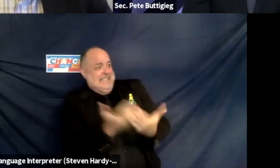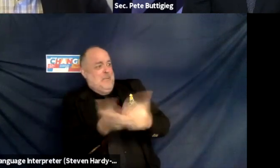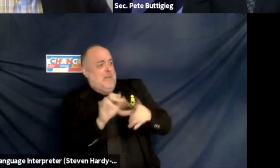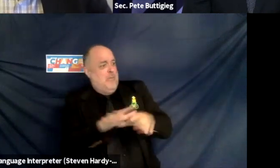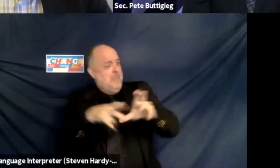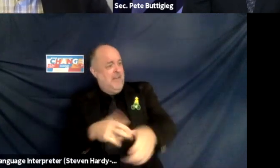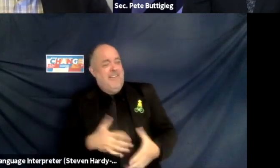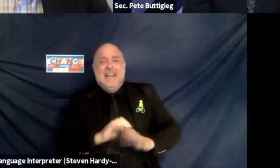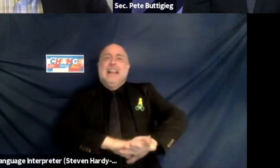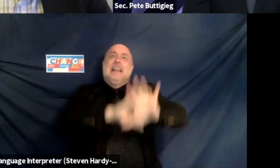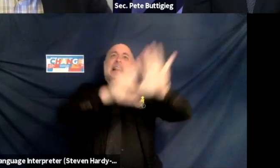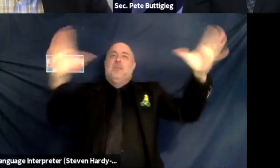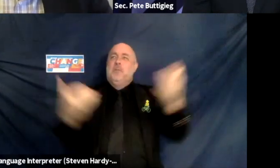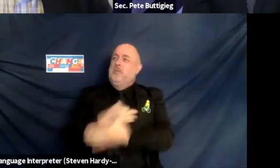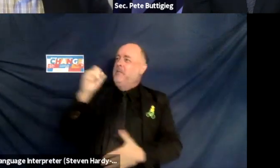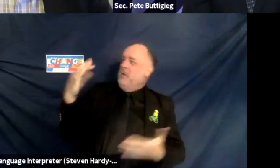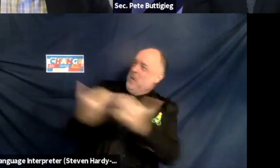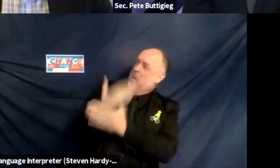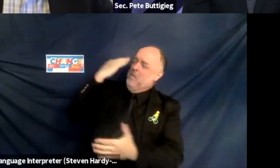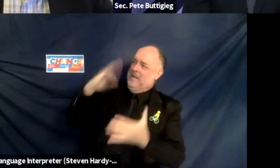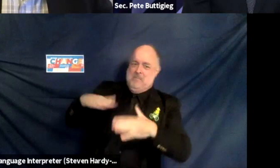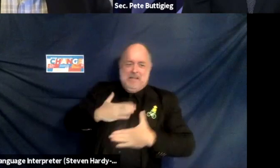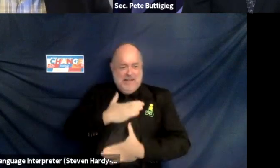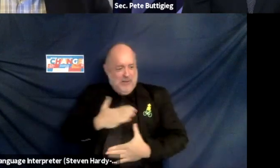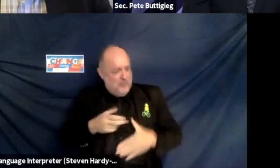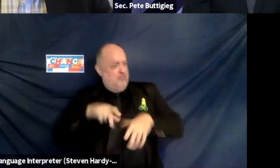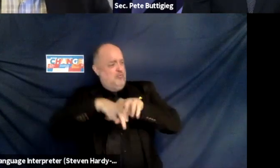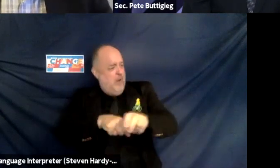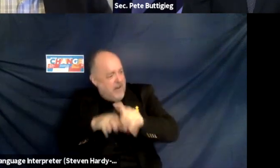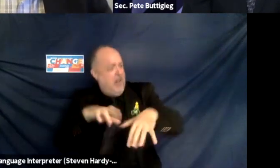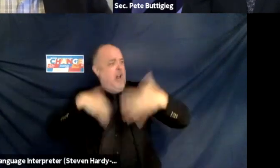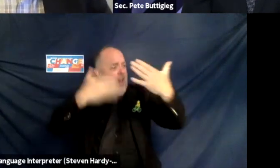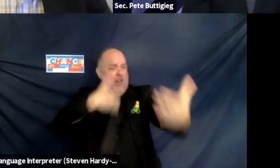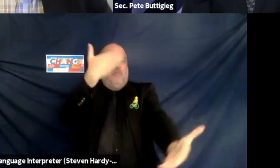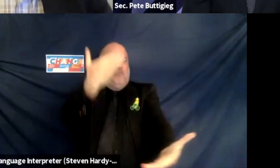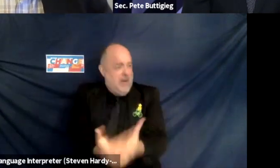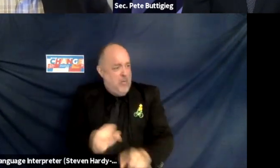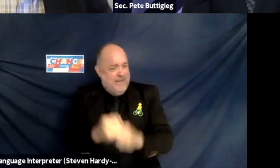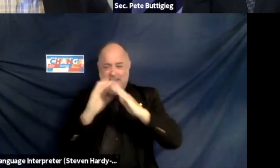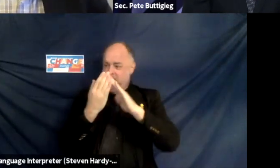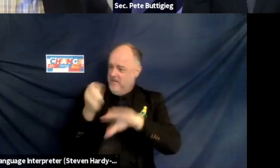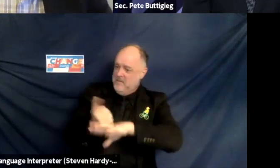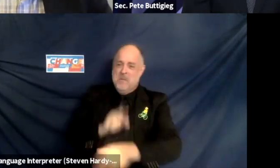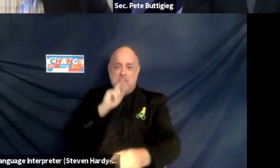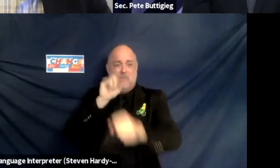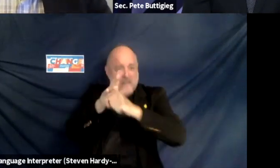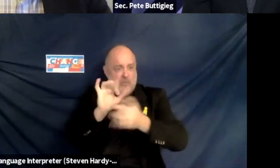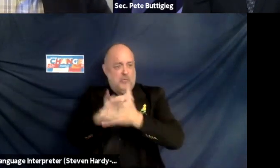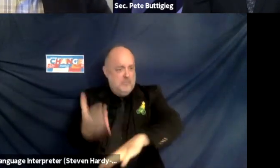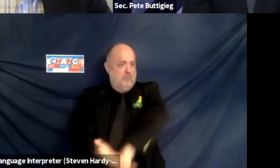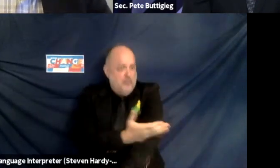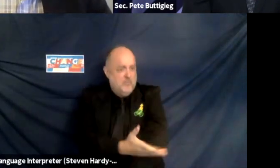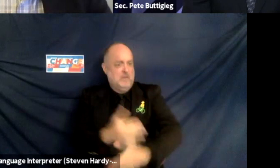of riding bikes and how convenient biking can be when a city has made the investments in quality infrastructure and having convenient bike share